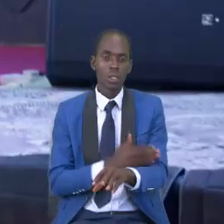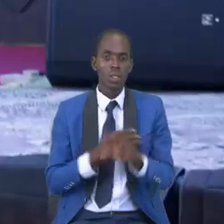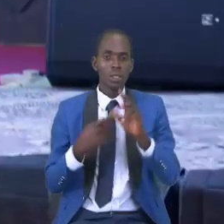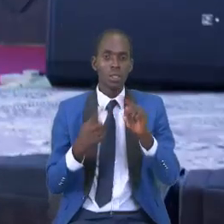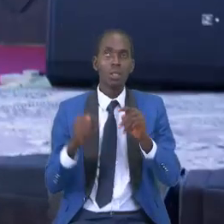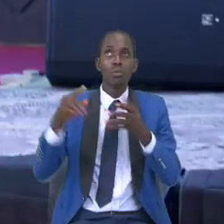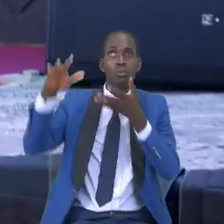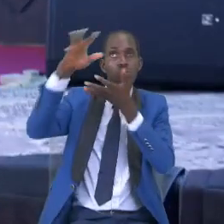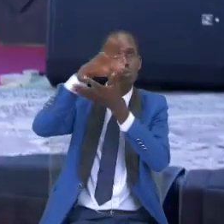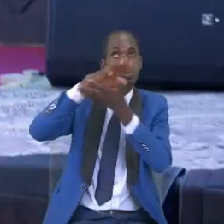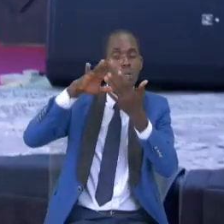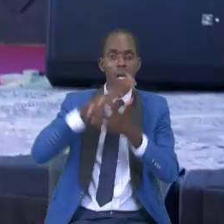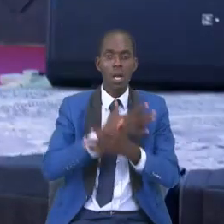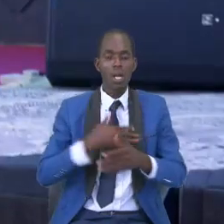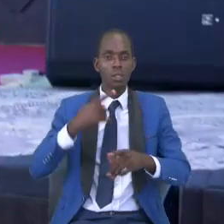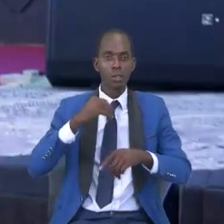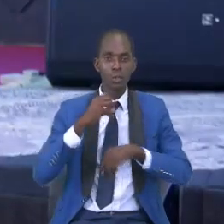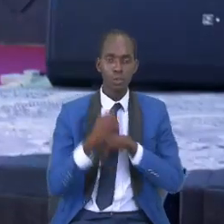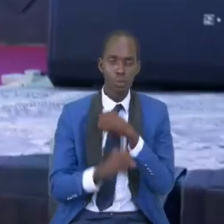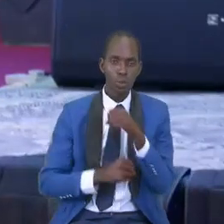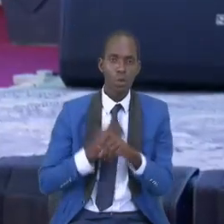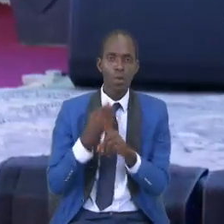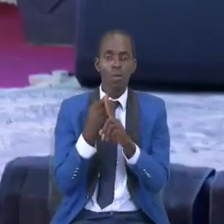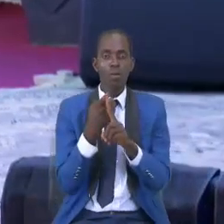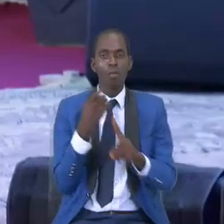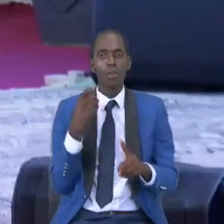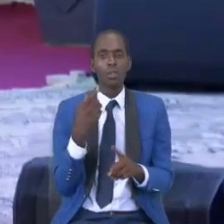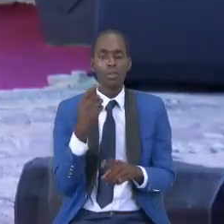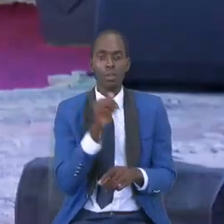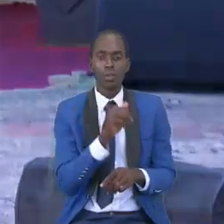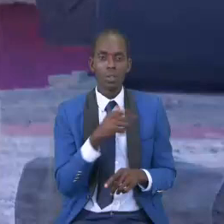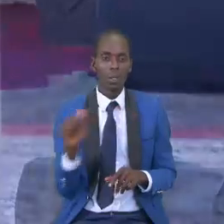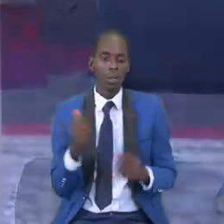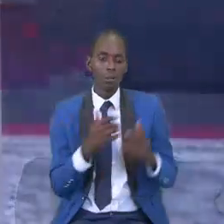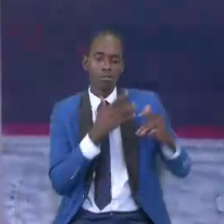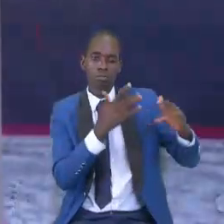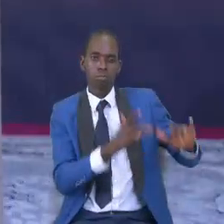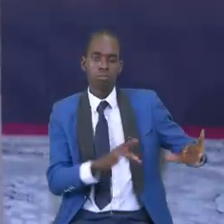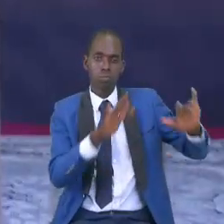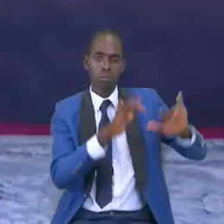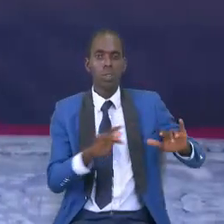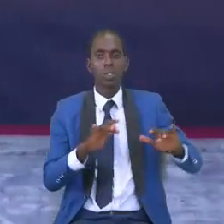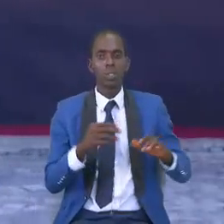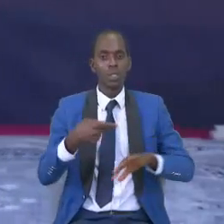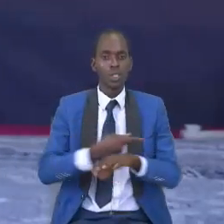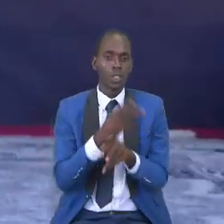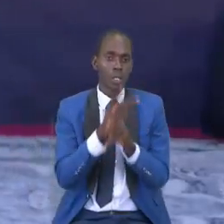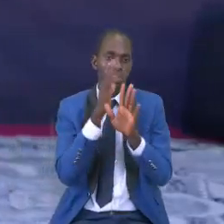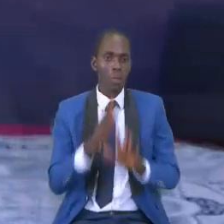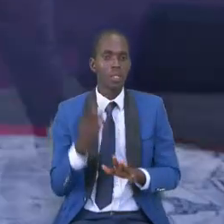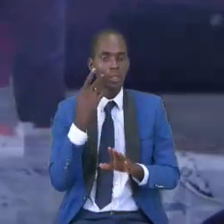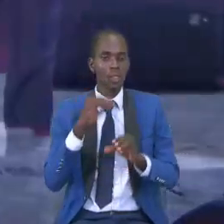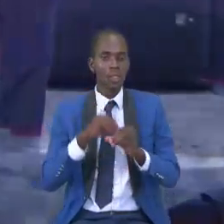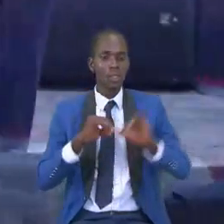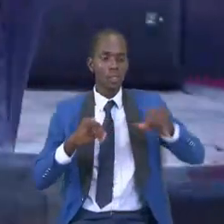storm and the suffering from the compassionate shepherd. Look at Jonah chapter 1. I'm reading